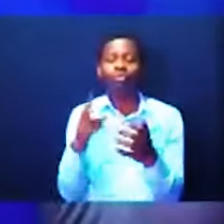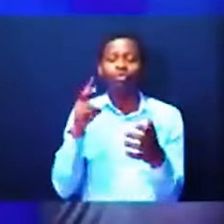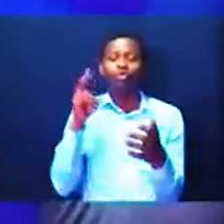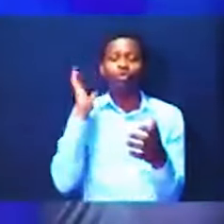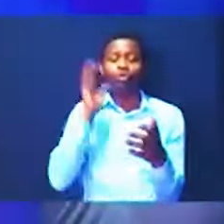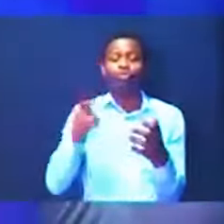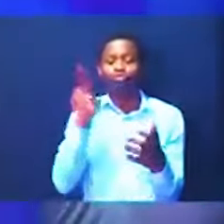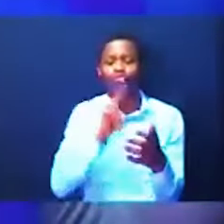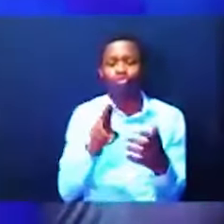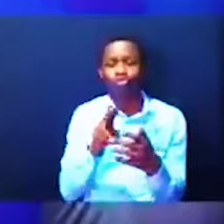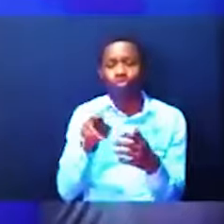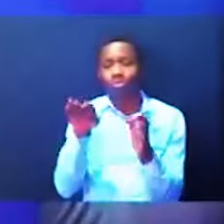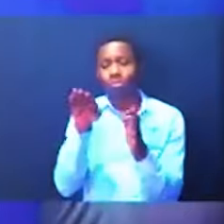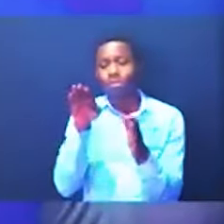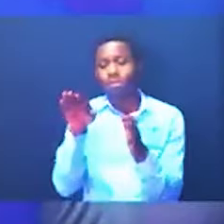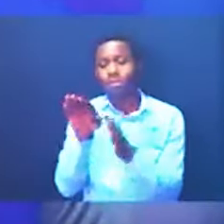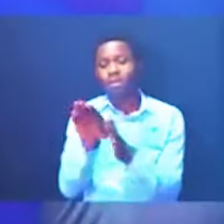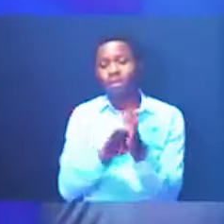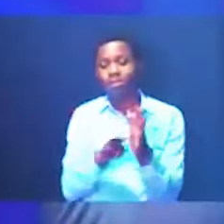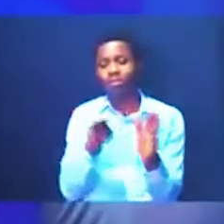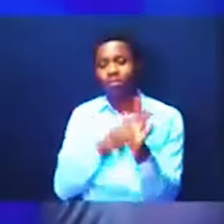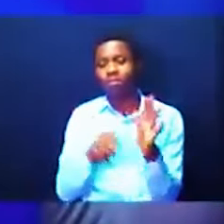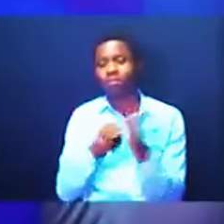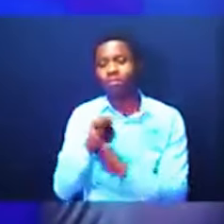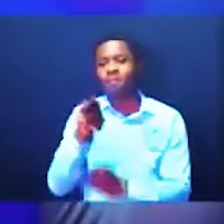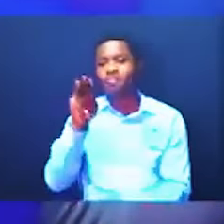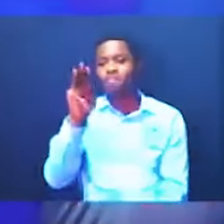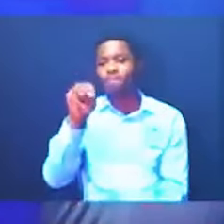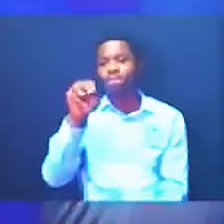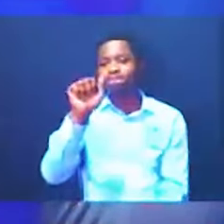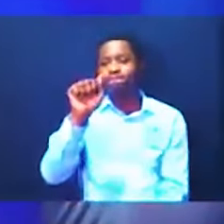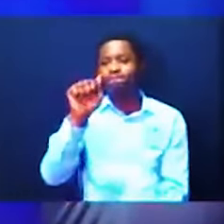in parts.